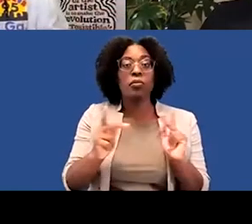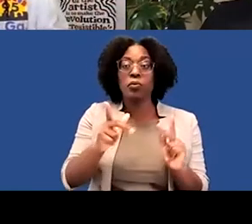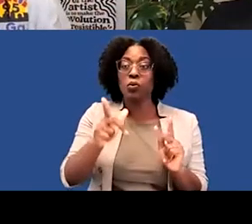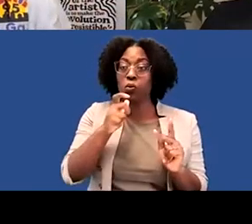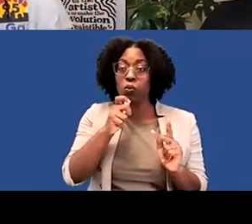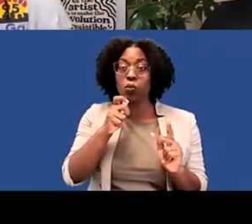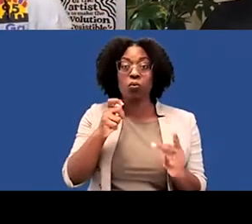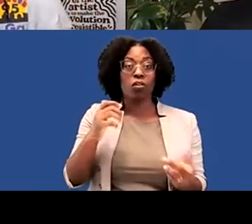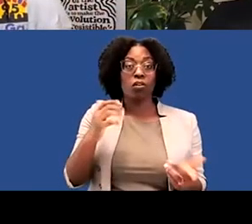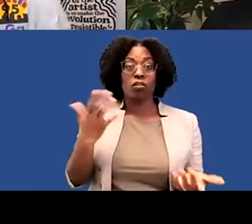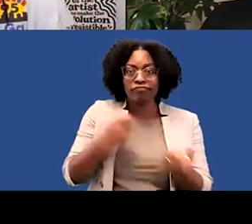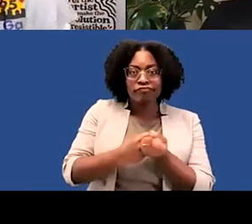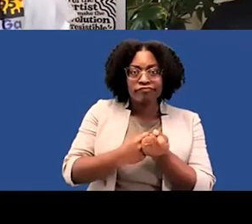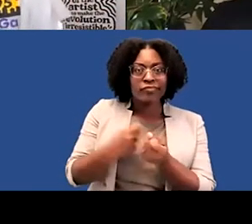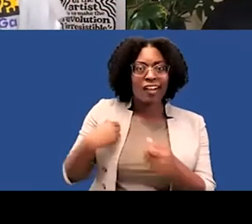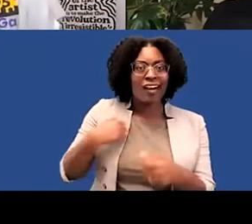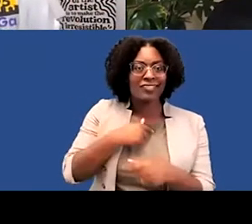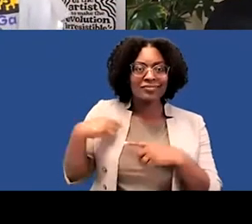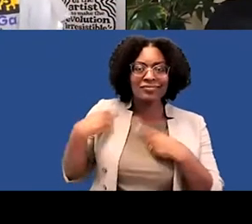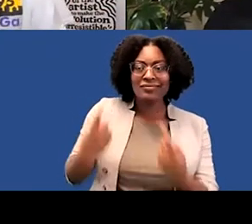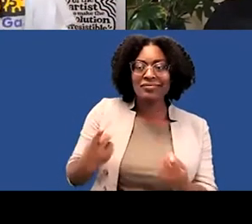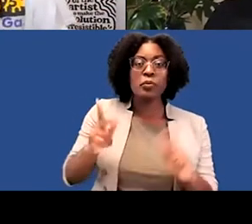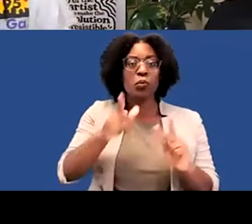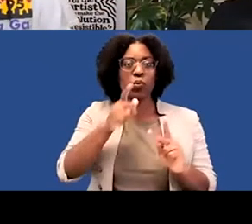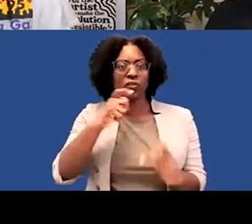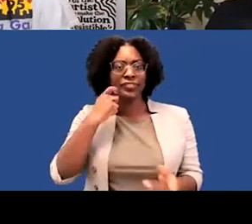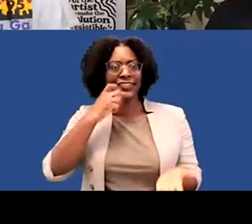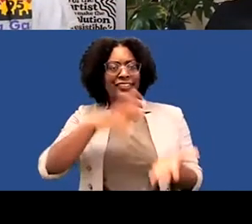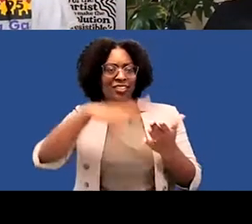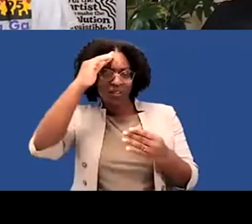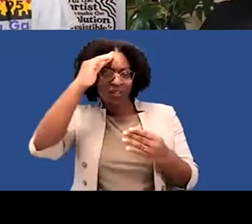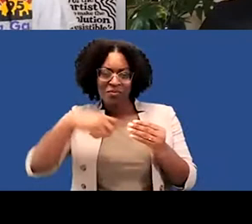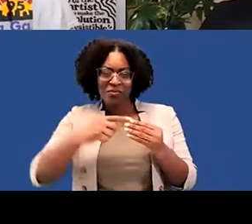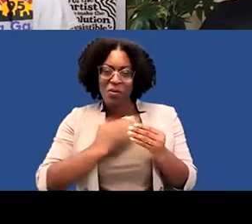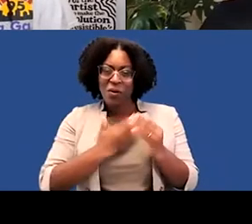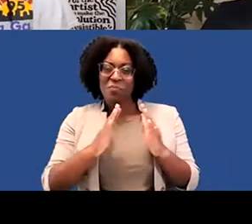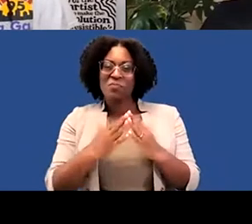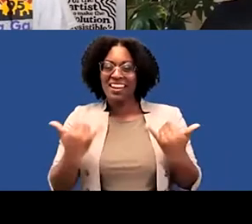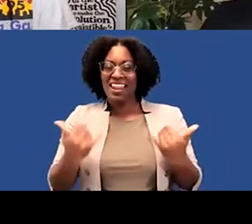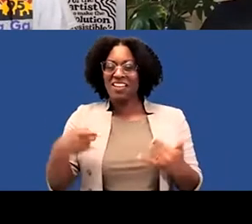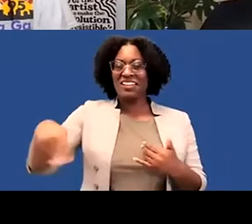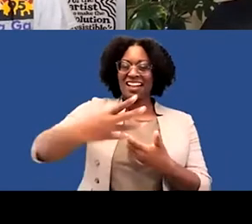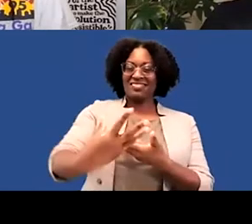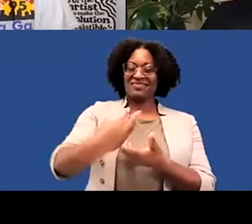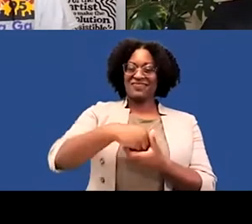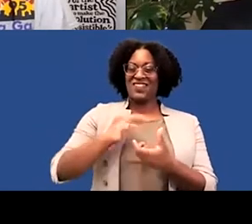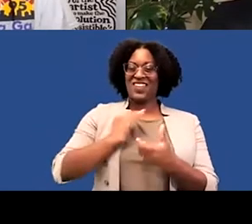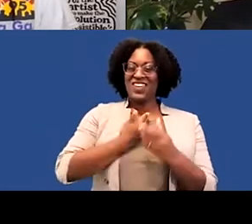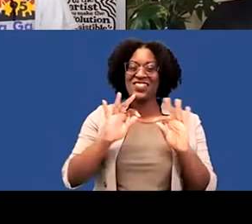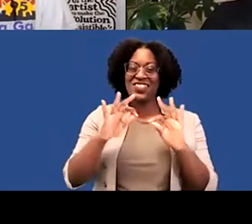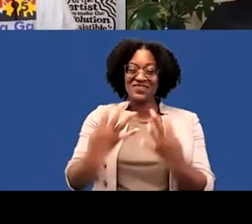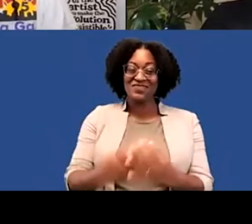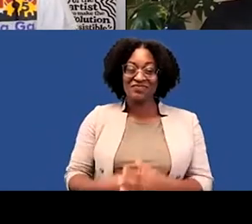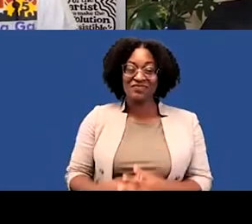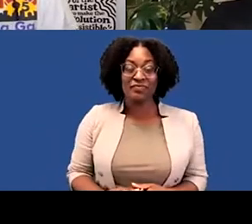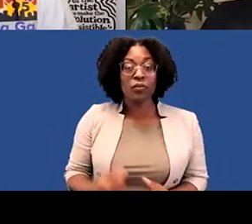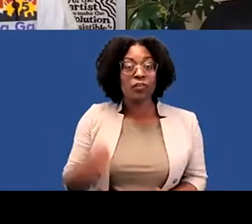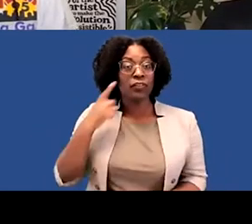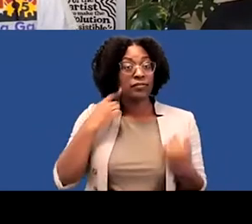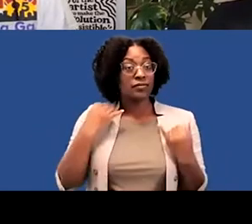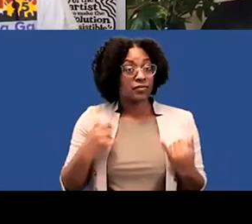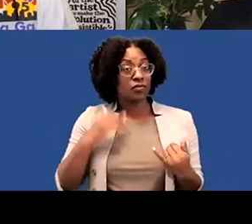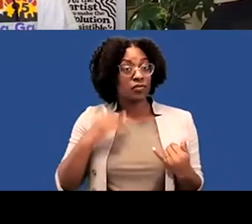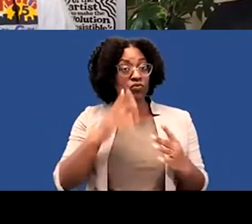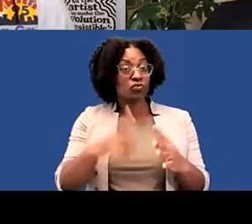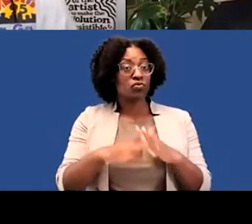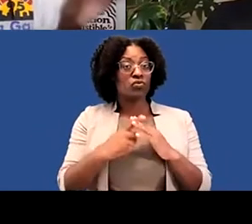work. You are all family now. And I think we're going to start with a presentation from Naima. So we'll